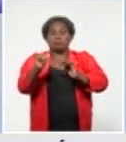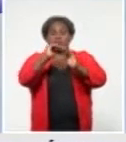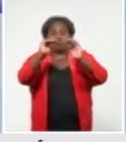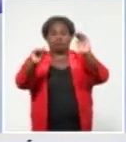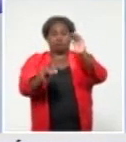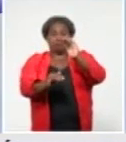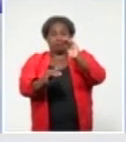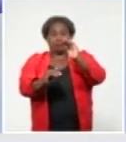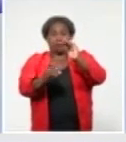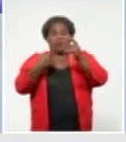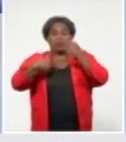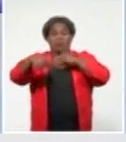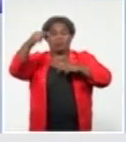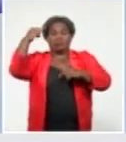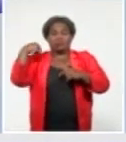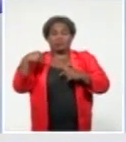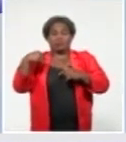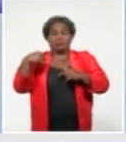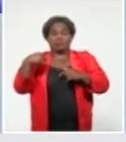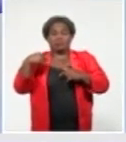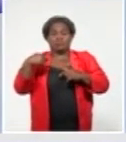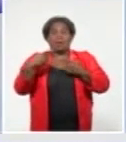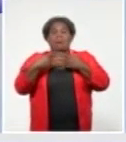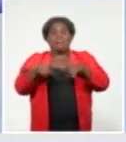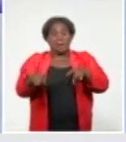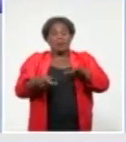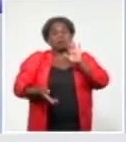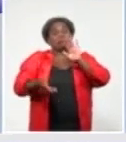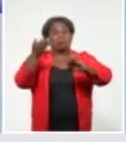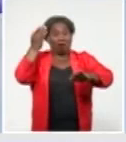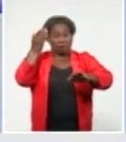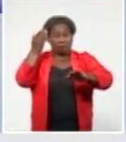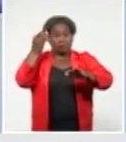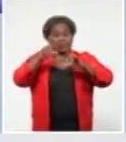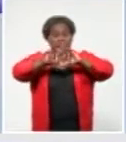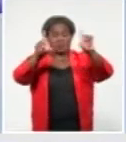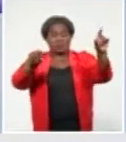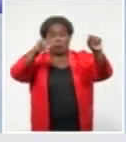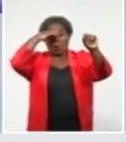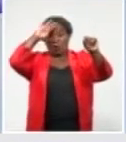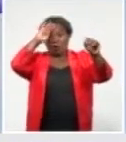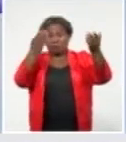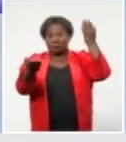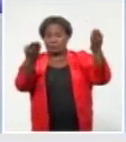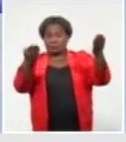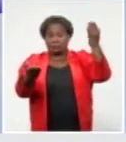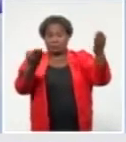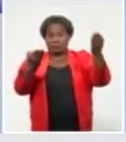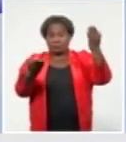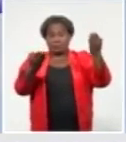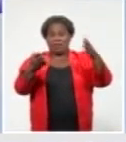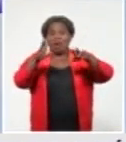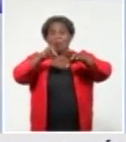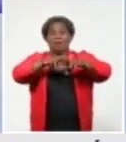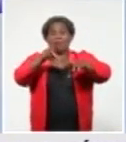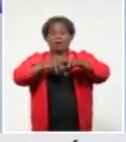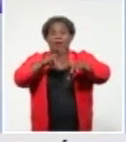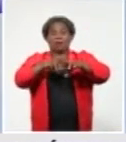Villa Clara rises to 3.6, and Pinar del Rio maintains its rate of 1.03, Las